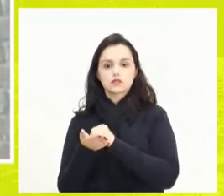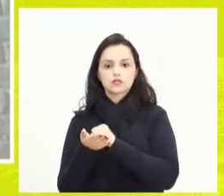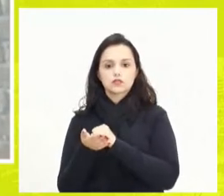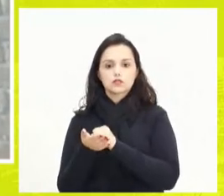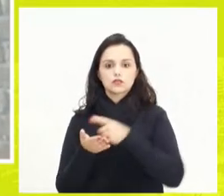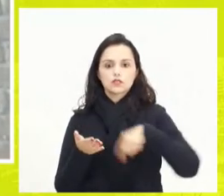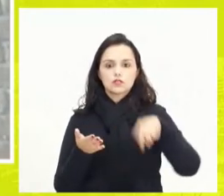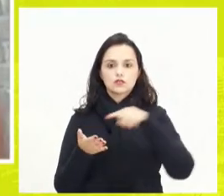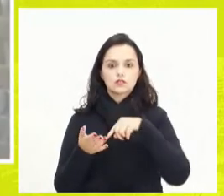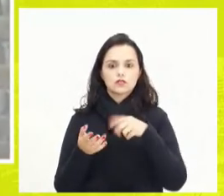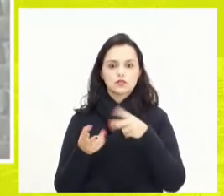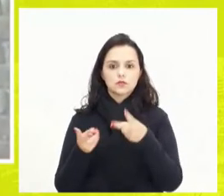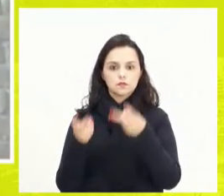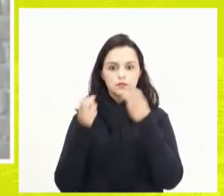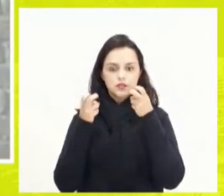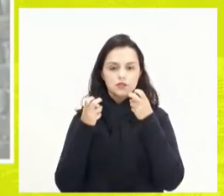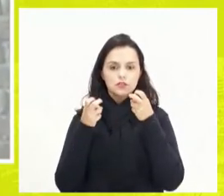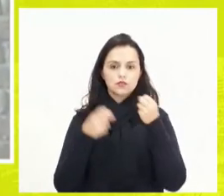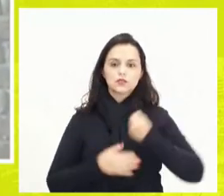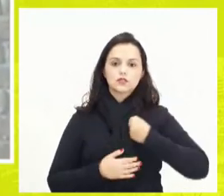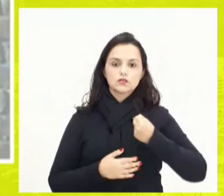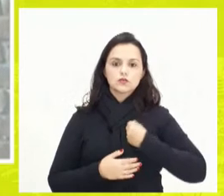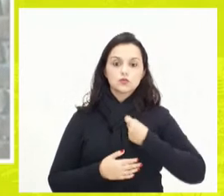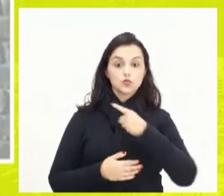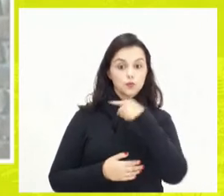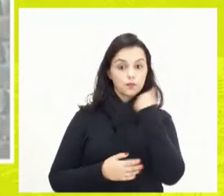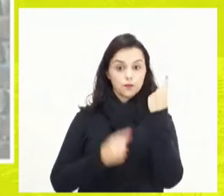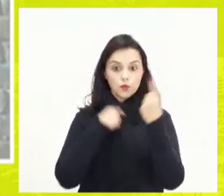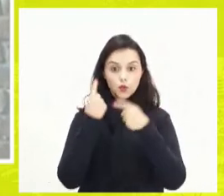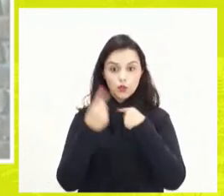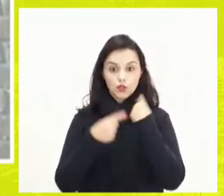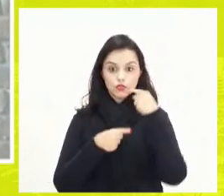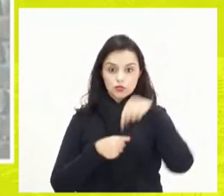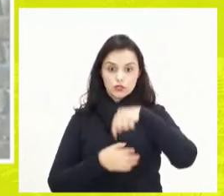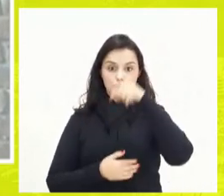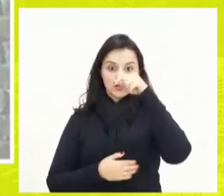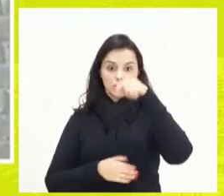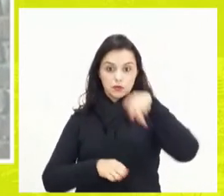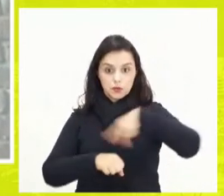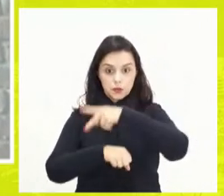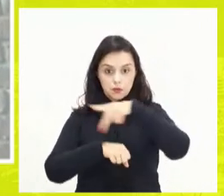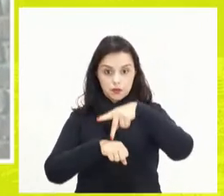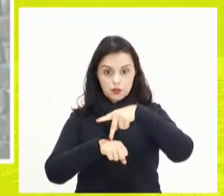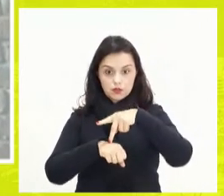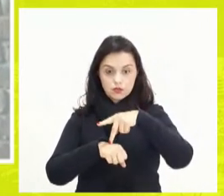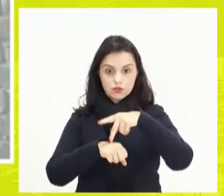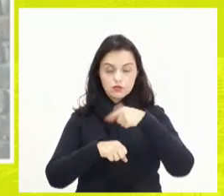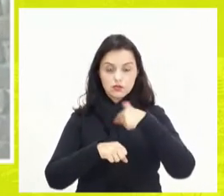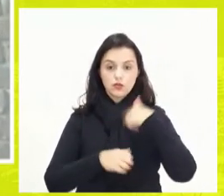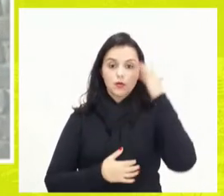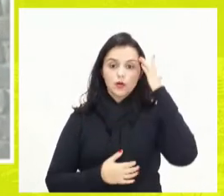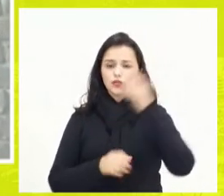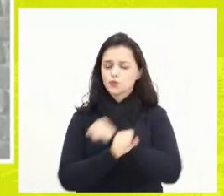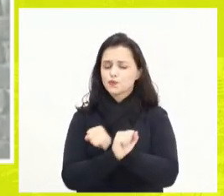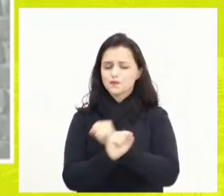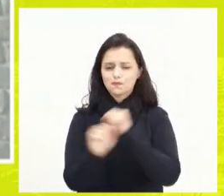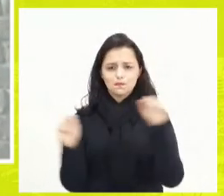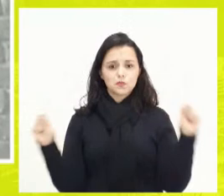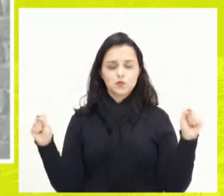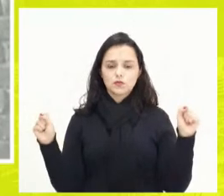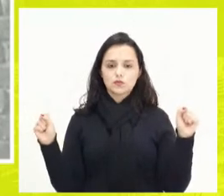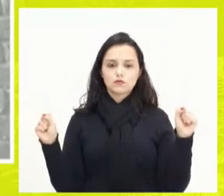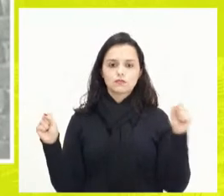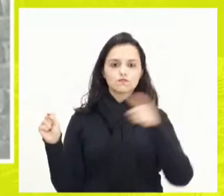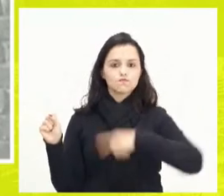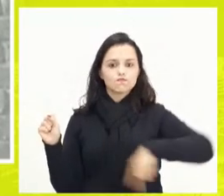registered to that course and when we speak about deaths and tragedies and everything that's happening in brazil right now it's